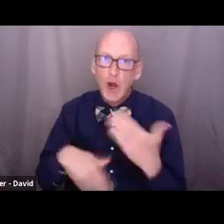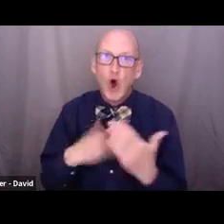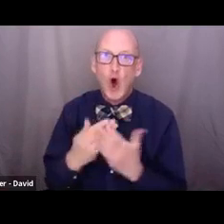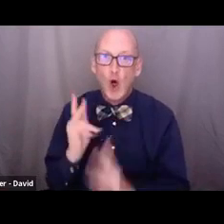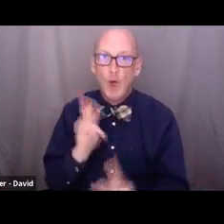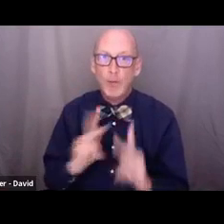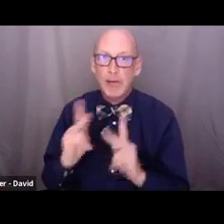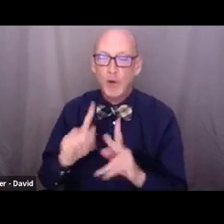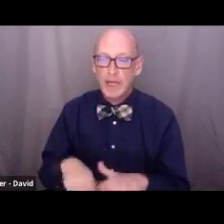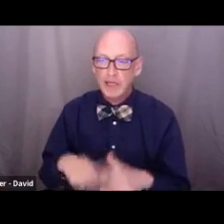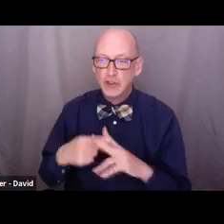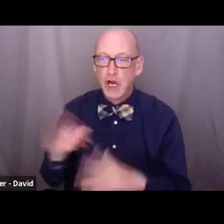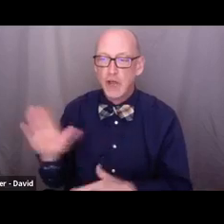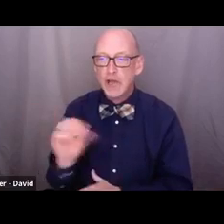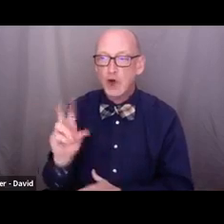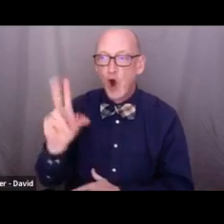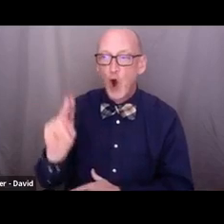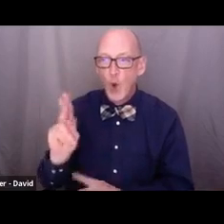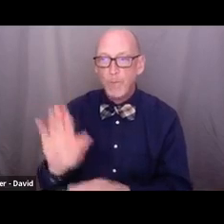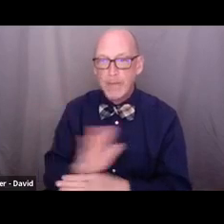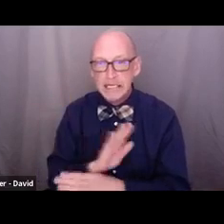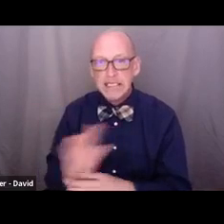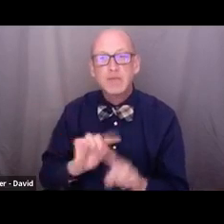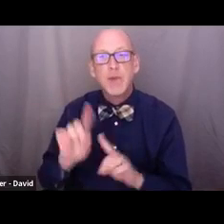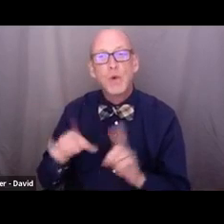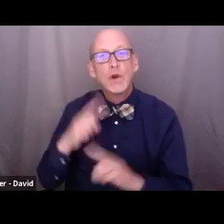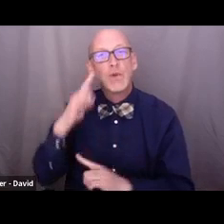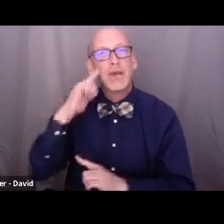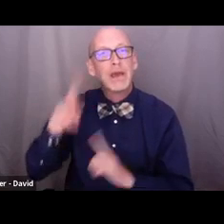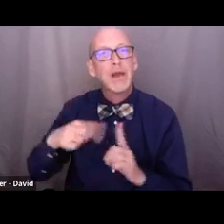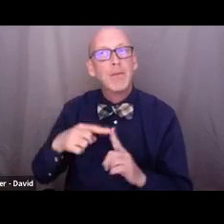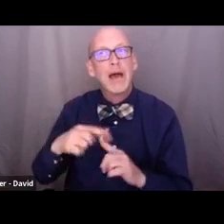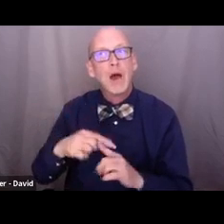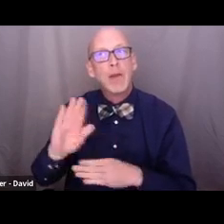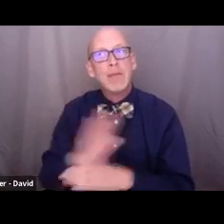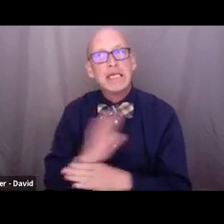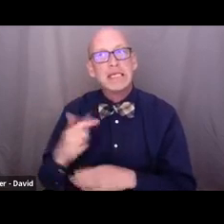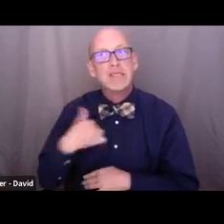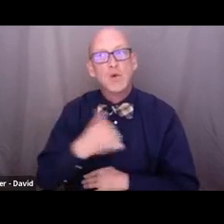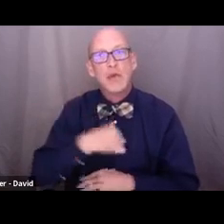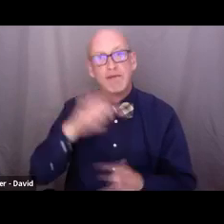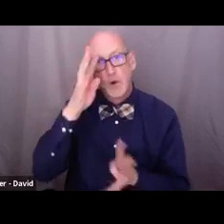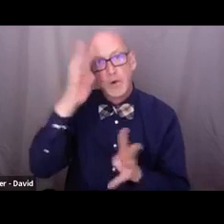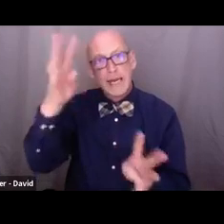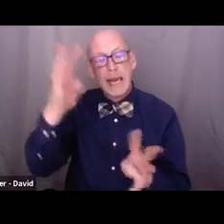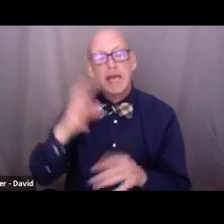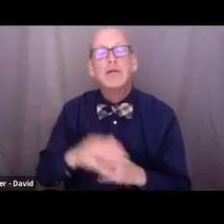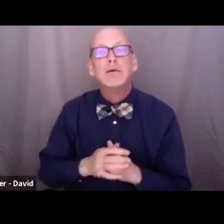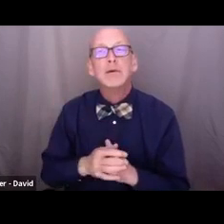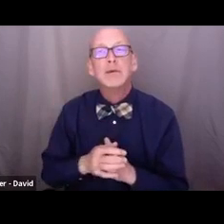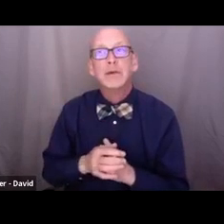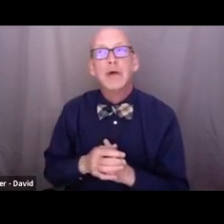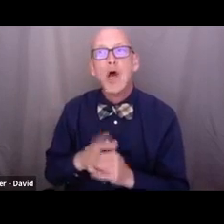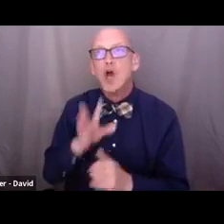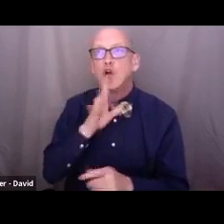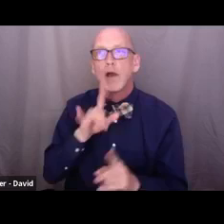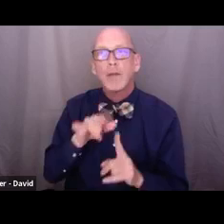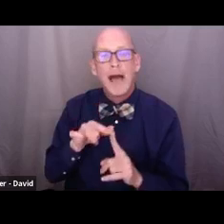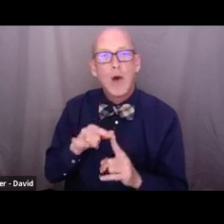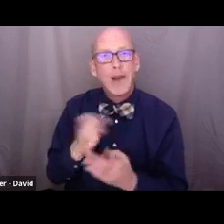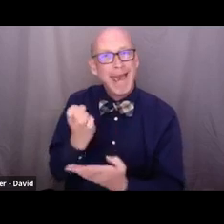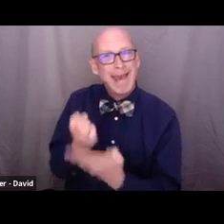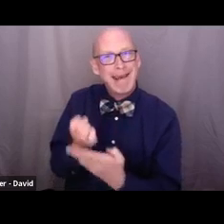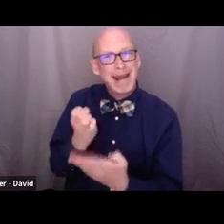there. But when you think about the types of the businesses that we've been creating in the industries that we're creating them in, talk about the